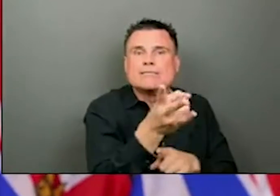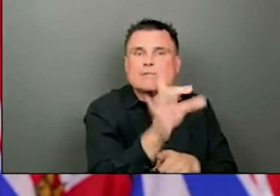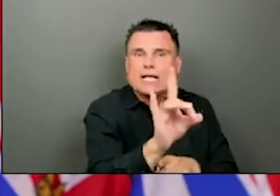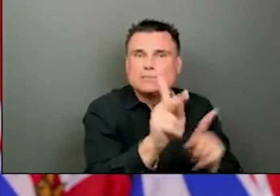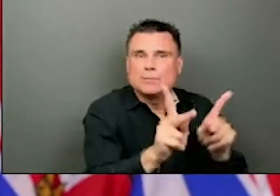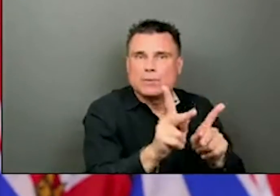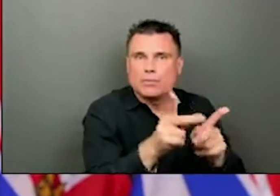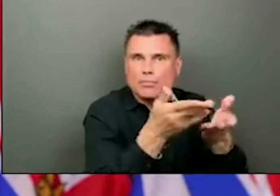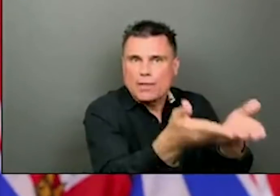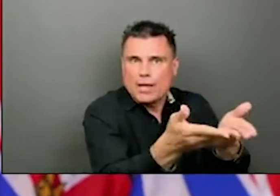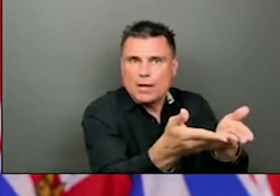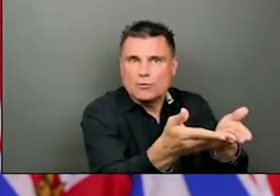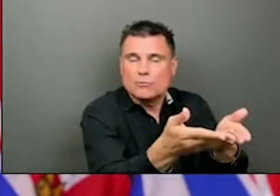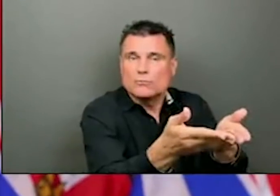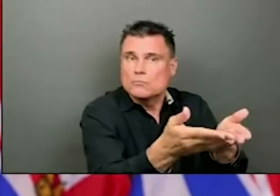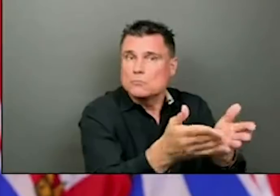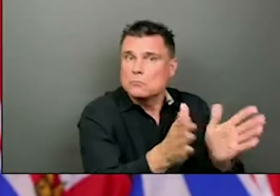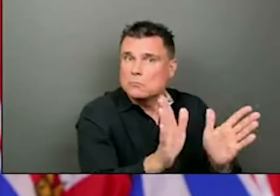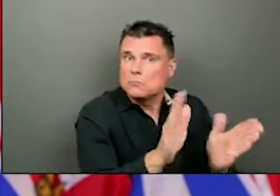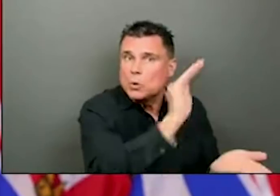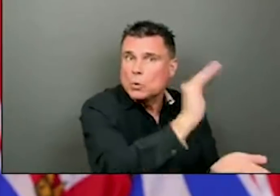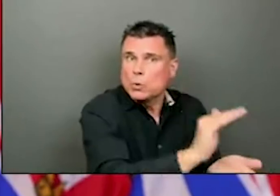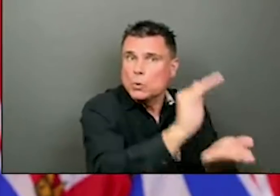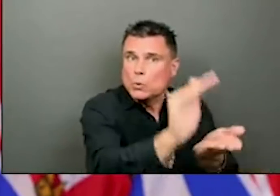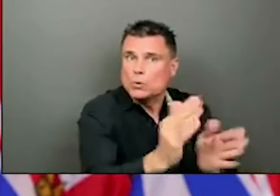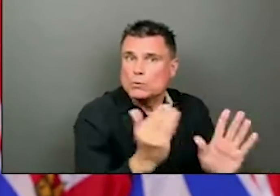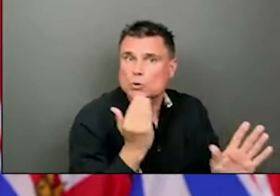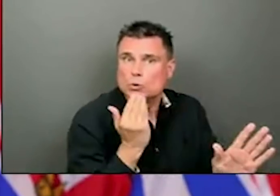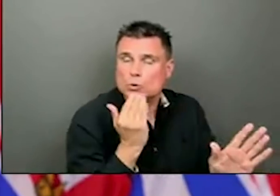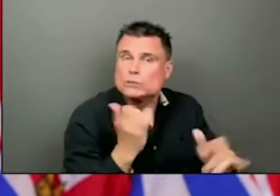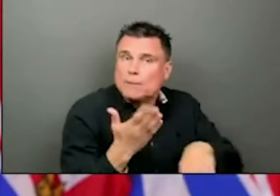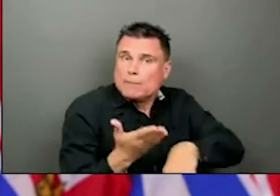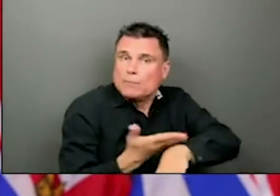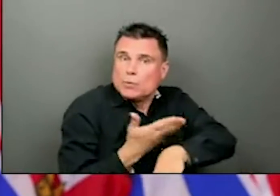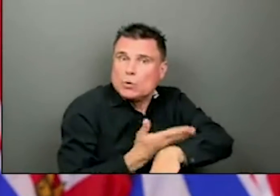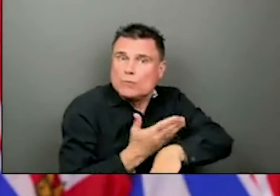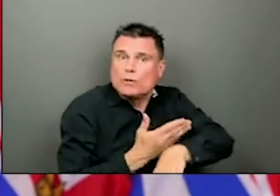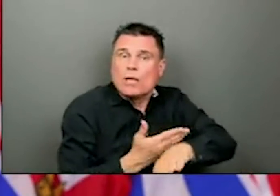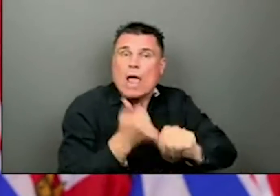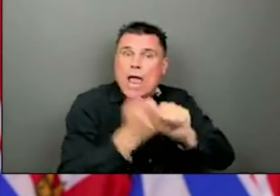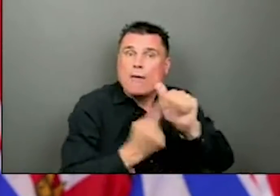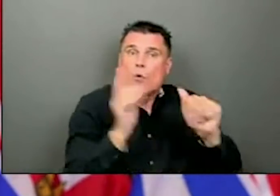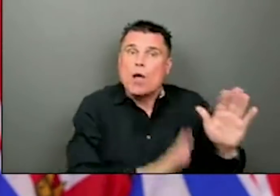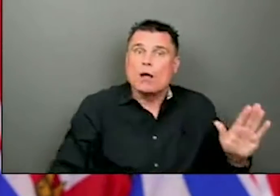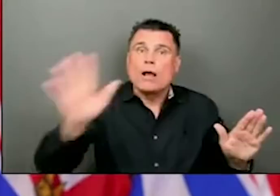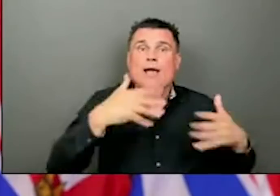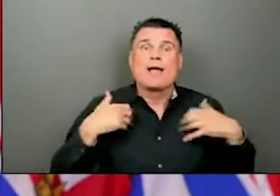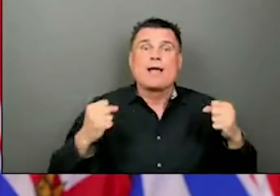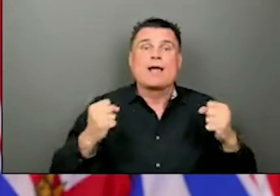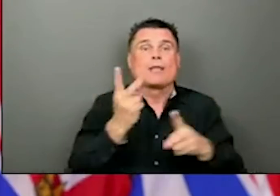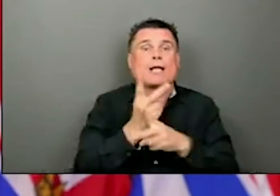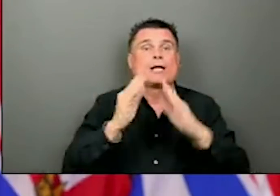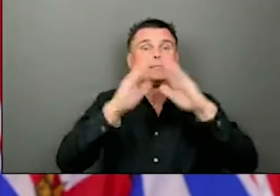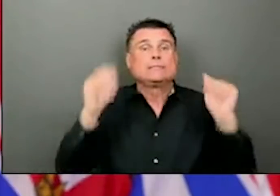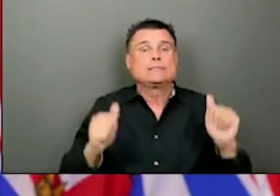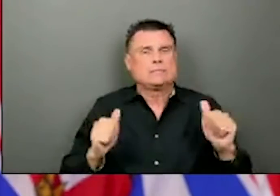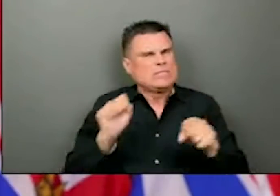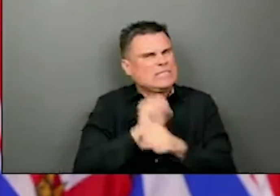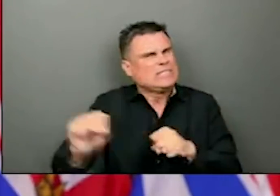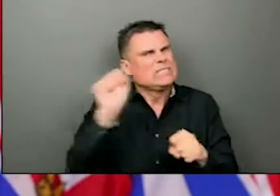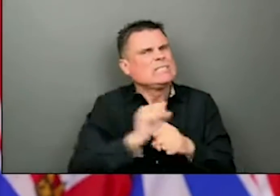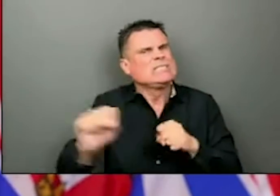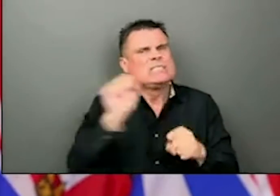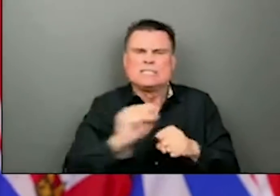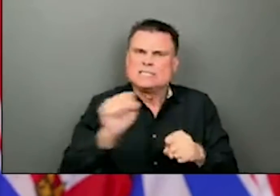everyone in our healthcare system continues to work extraordinarily hard to support people who are dealing with COVID-19 and everyone else who needs